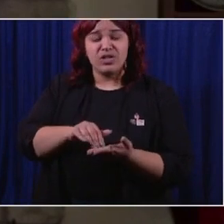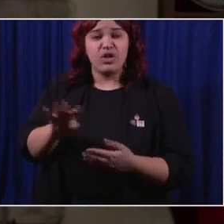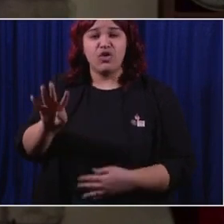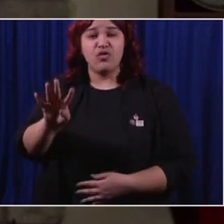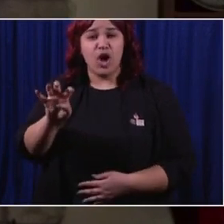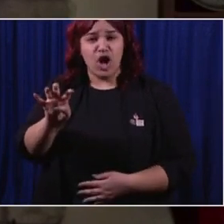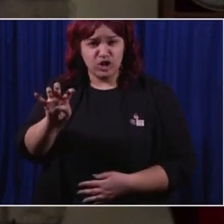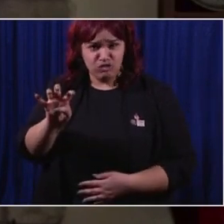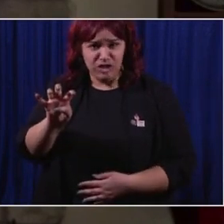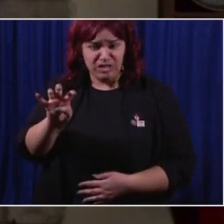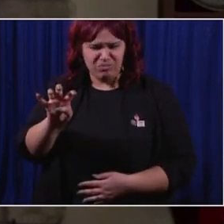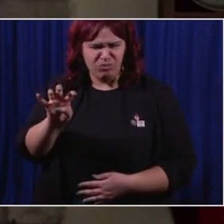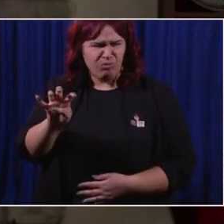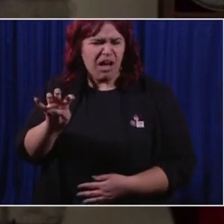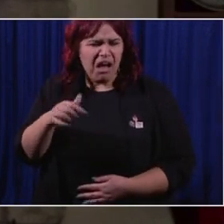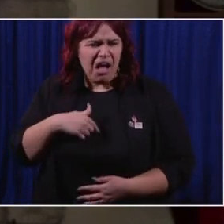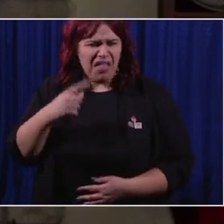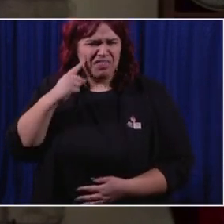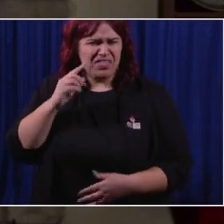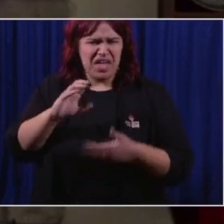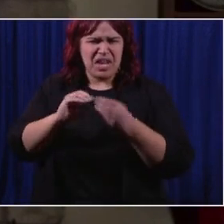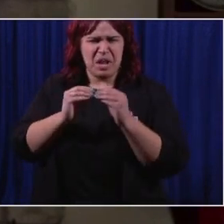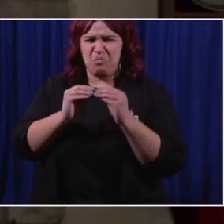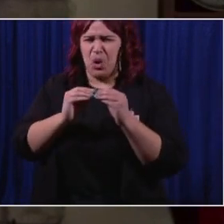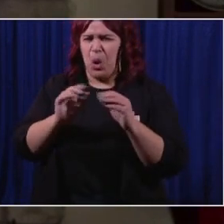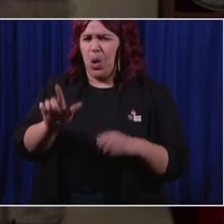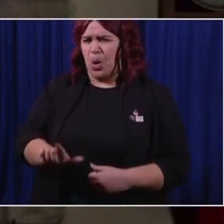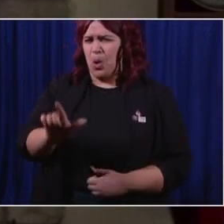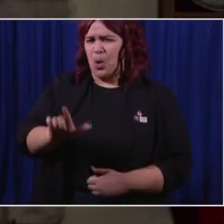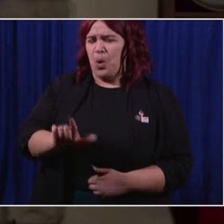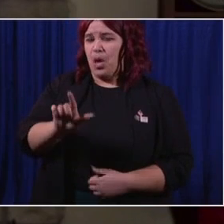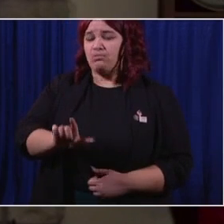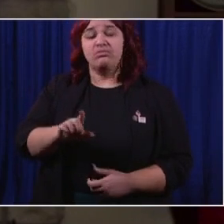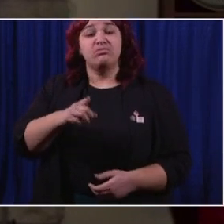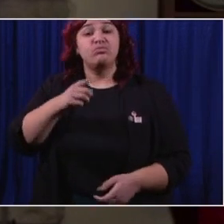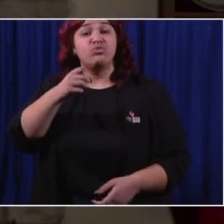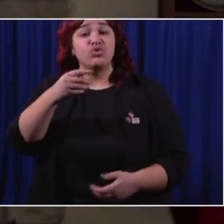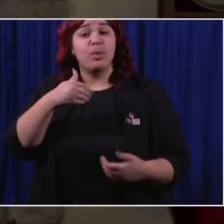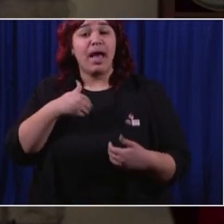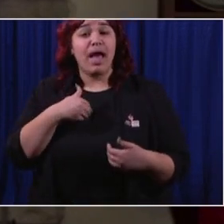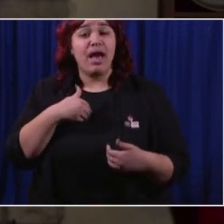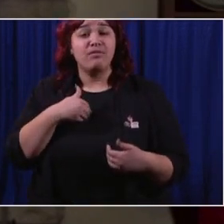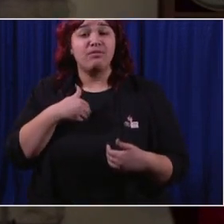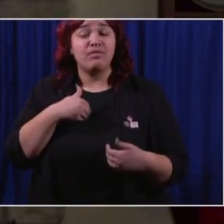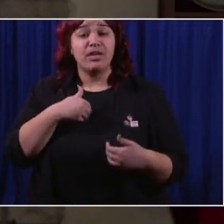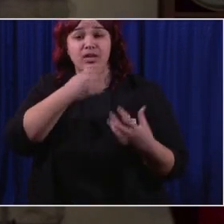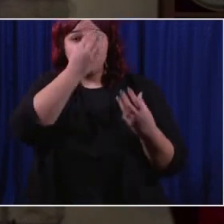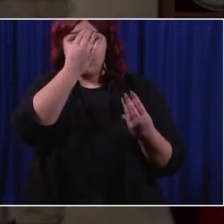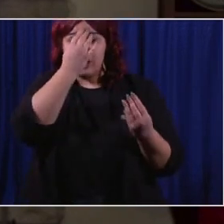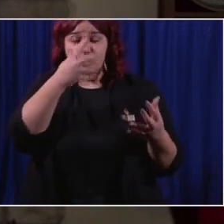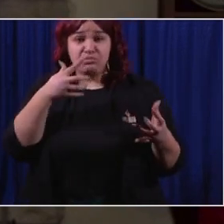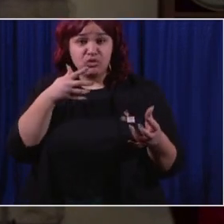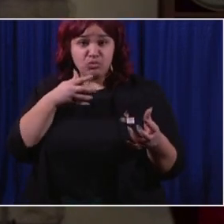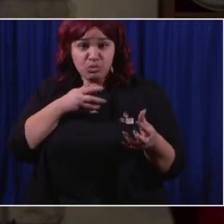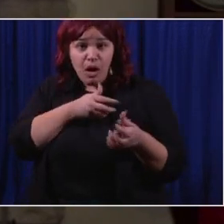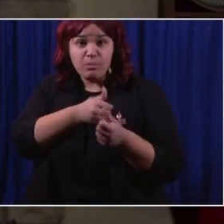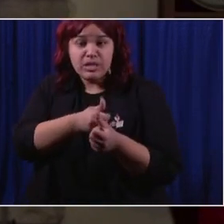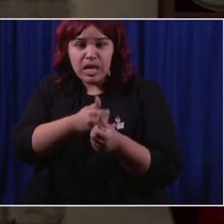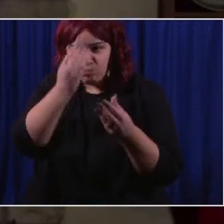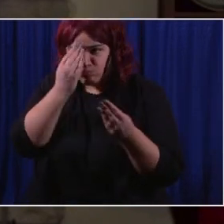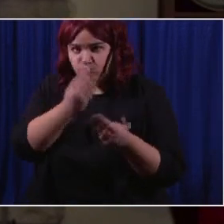too. Governor, do you have an estimate how many vaccinations have actually been done statewide?